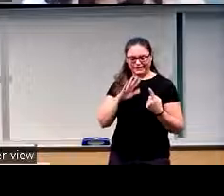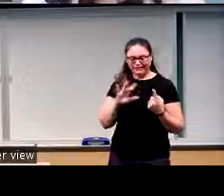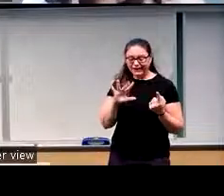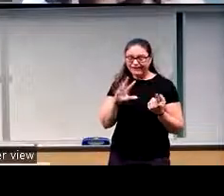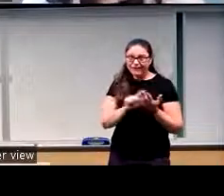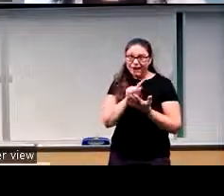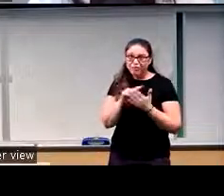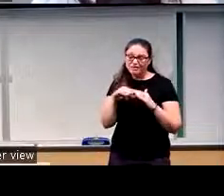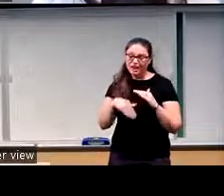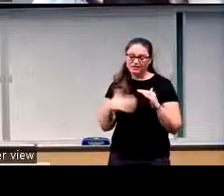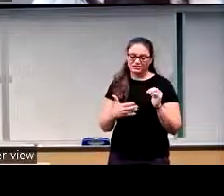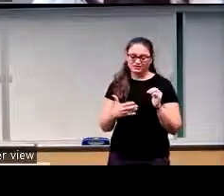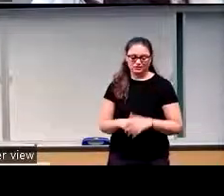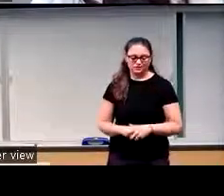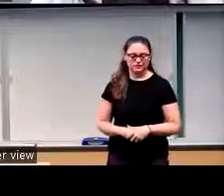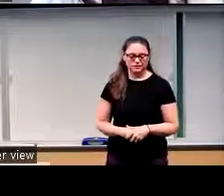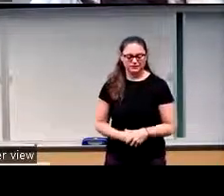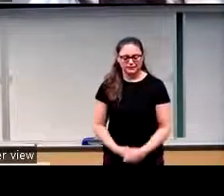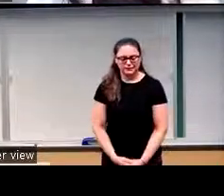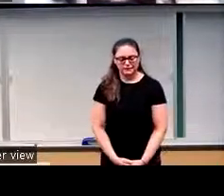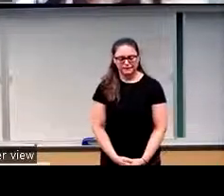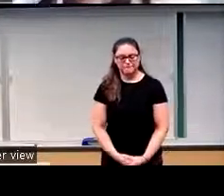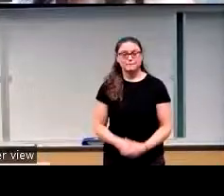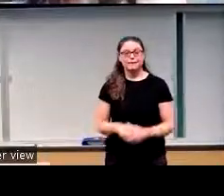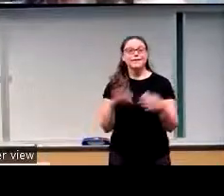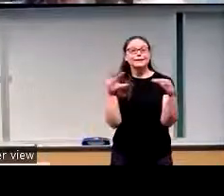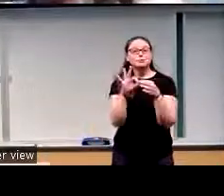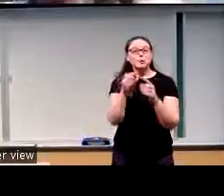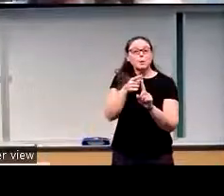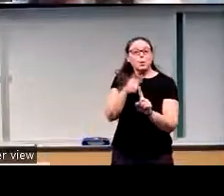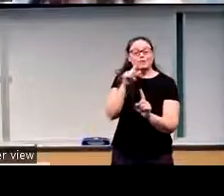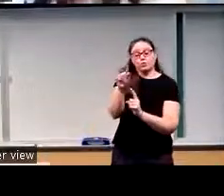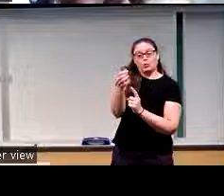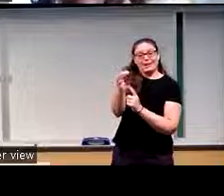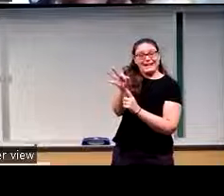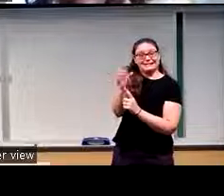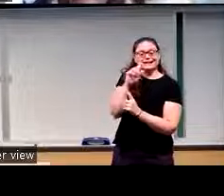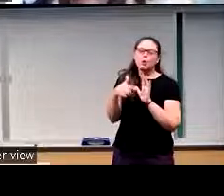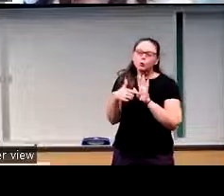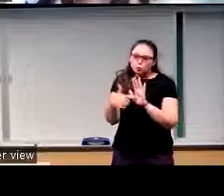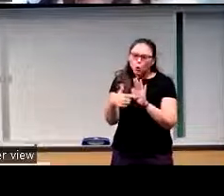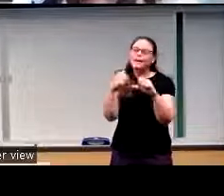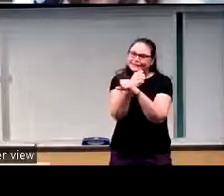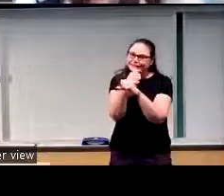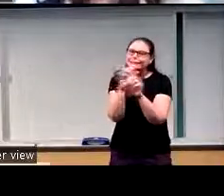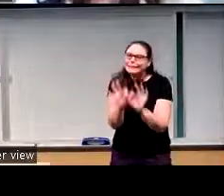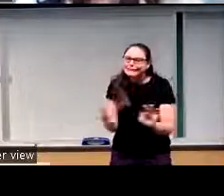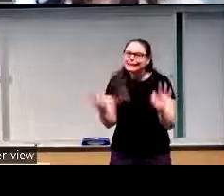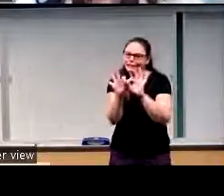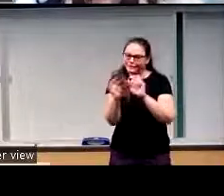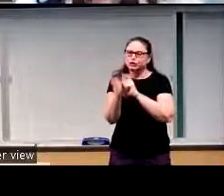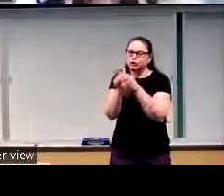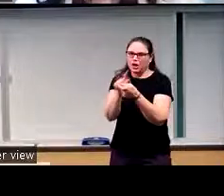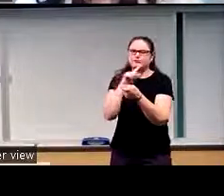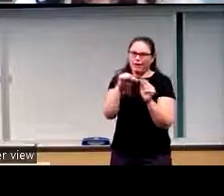in 2019. So the joint point at 2019 shows that there was a statistically significant change in the trend